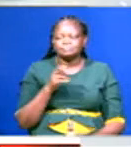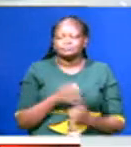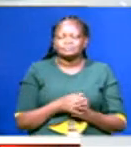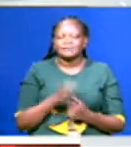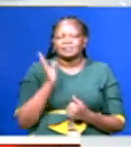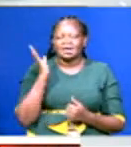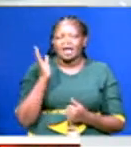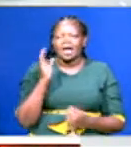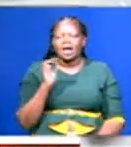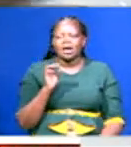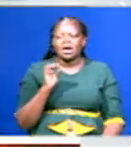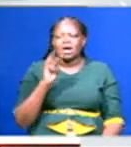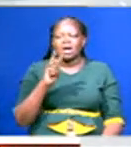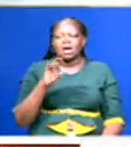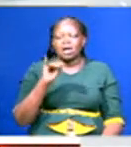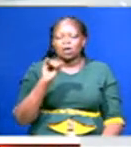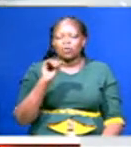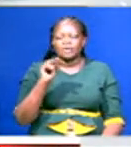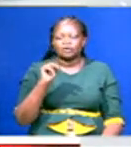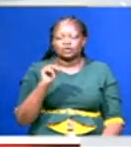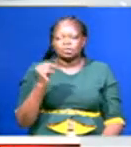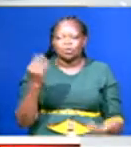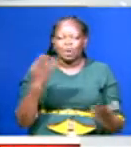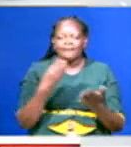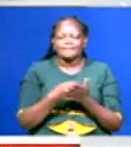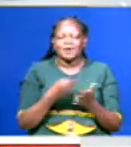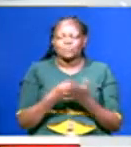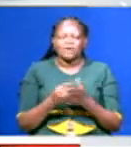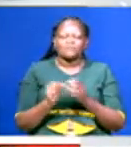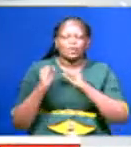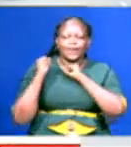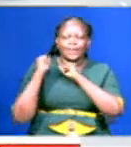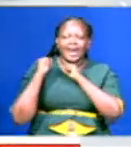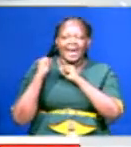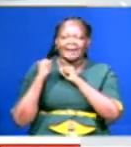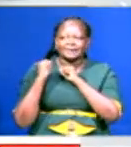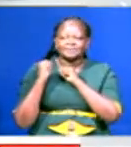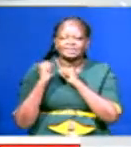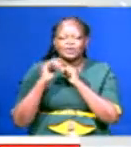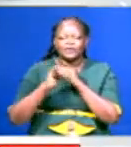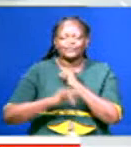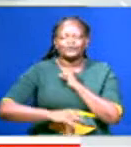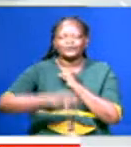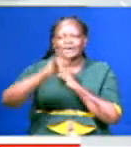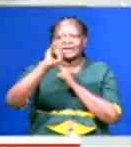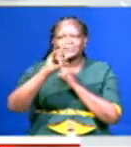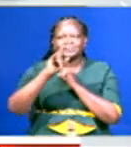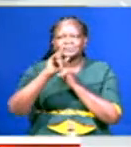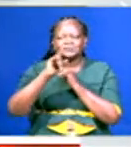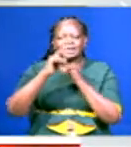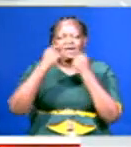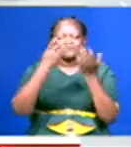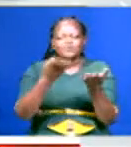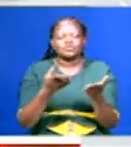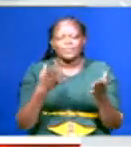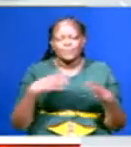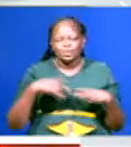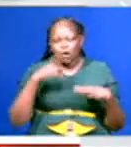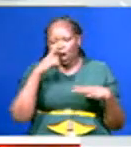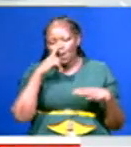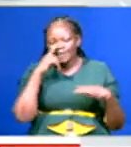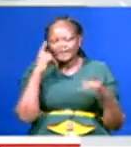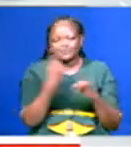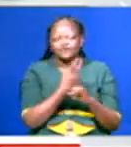Wilson, ndio pesa ilikuwa inaletwa na maguria, inawekwa kwa ndege, inapelekwa kwa mtu nyumbani, inapelekwa kwa